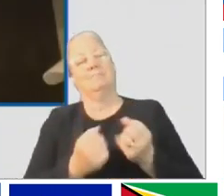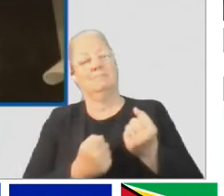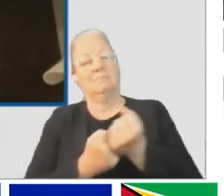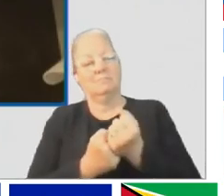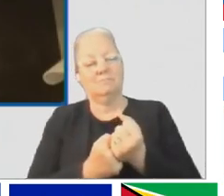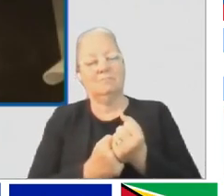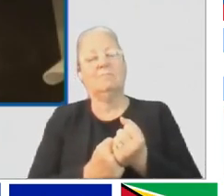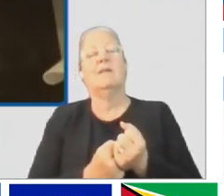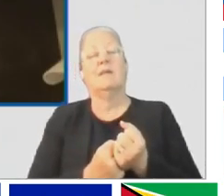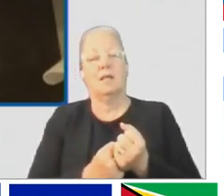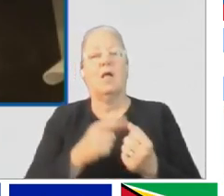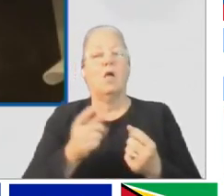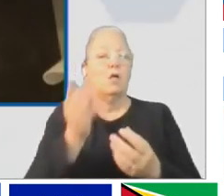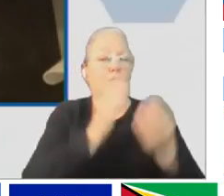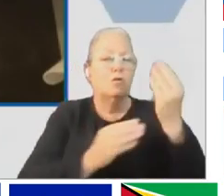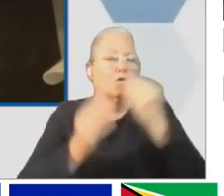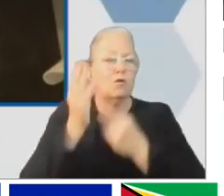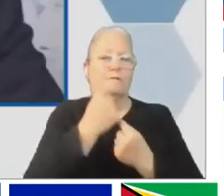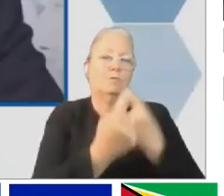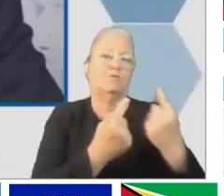So that would be my answer to your question.